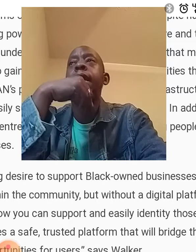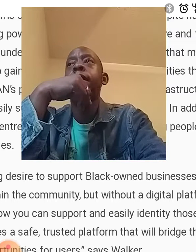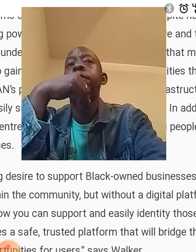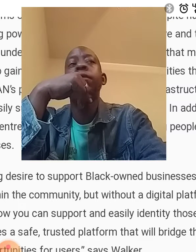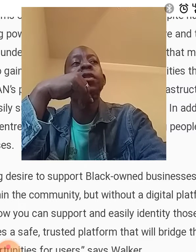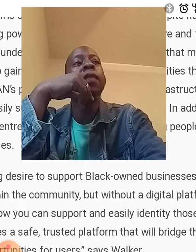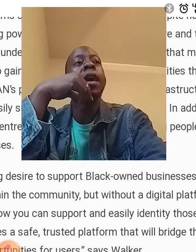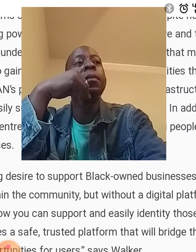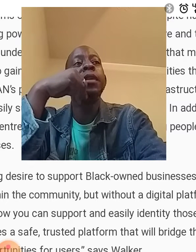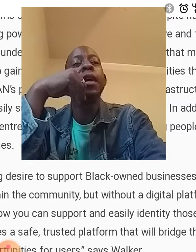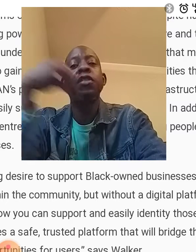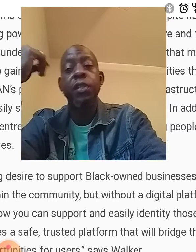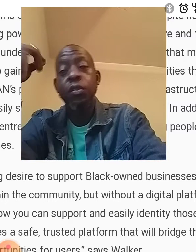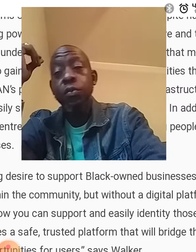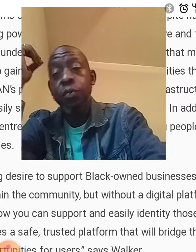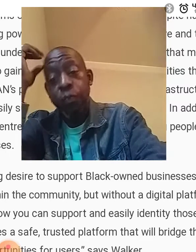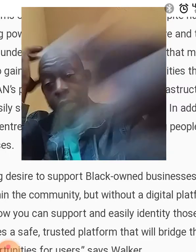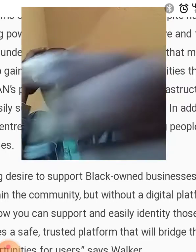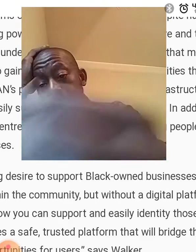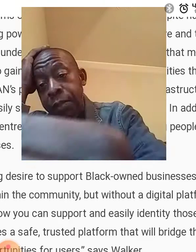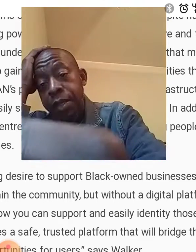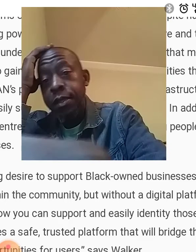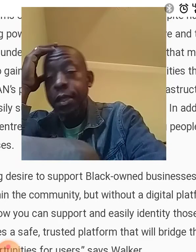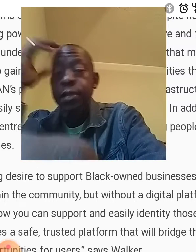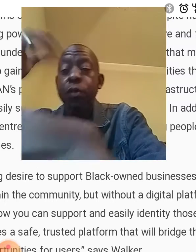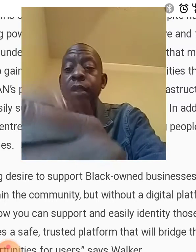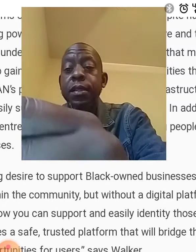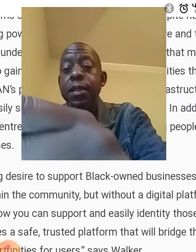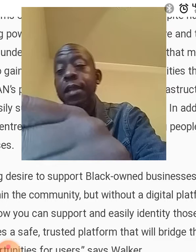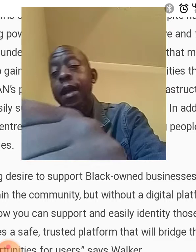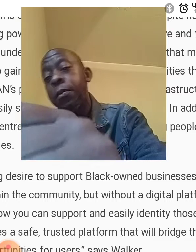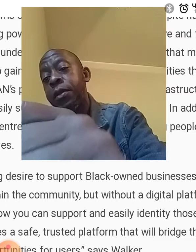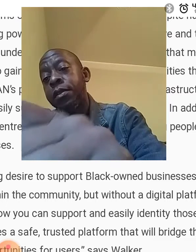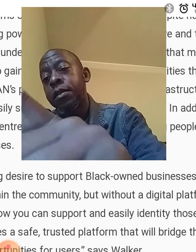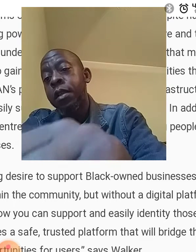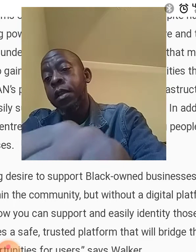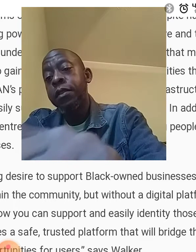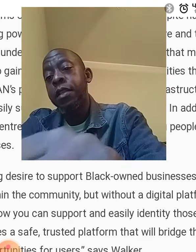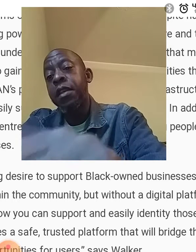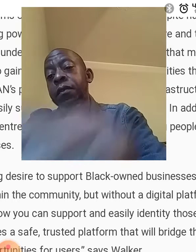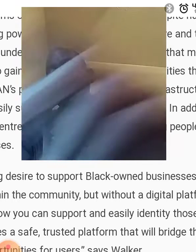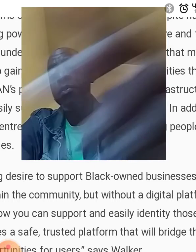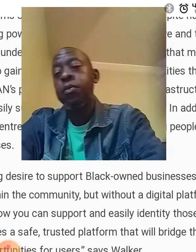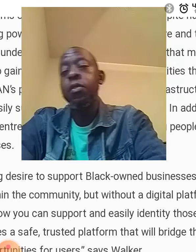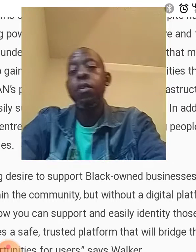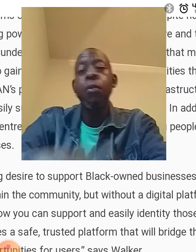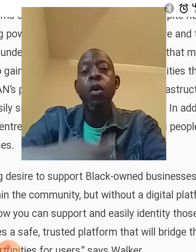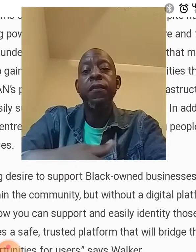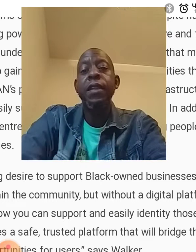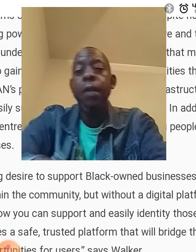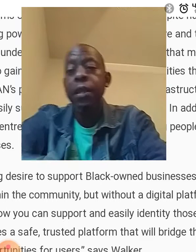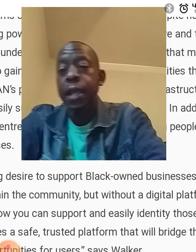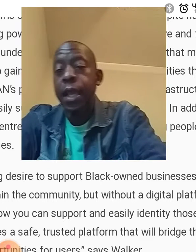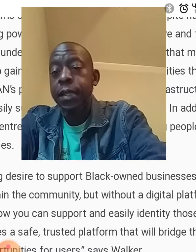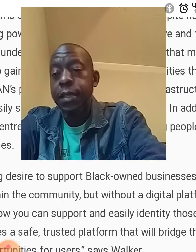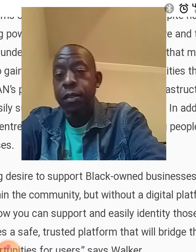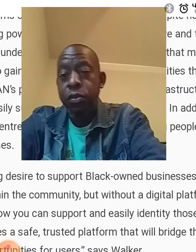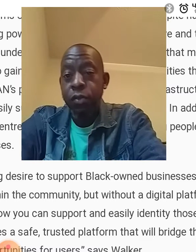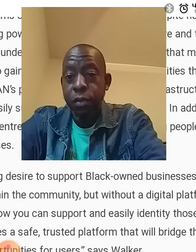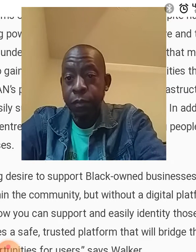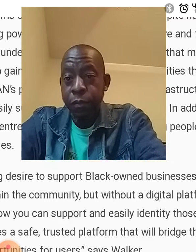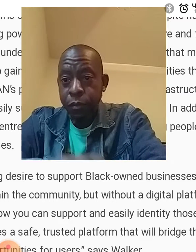haystack when you riding up and down the street where the black business is. So this app is just giving you more of a direct